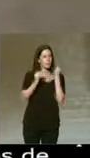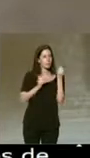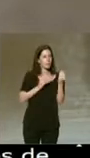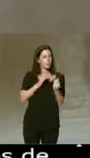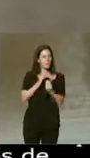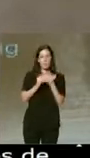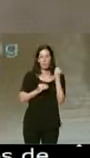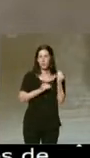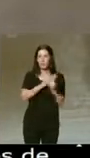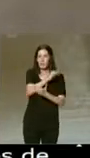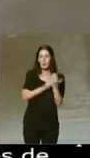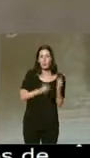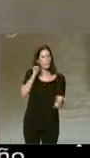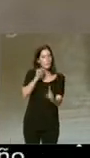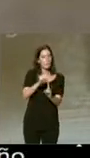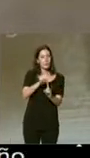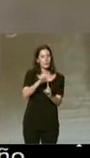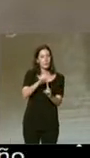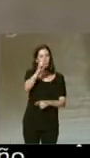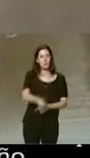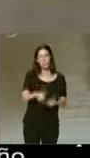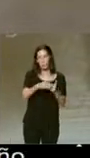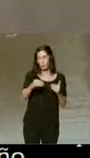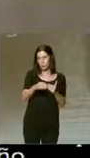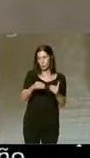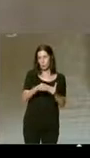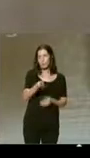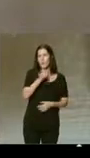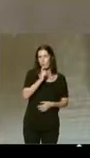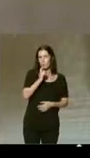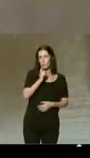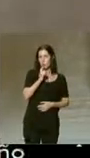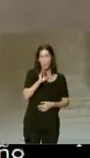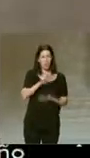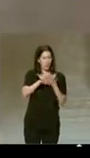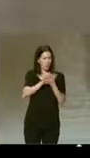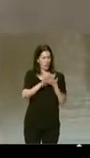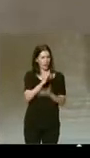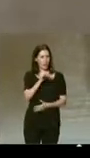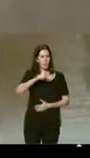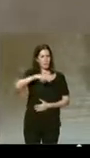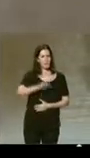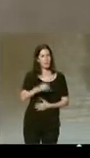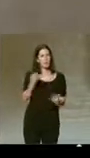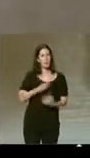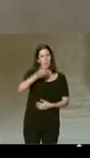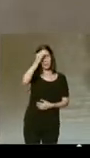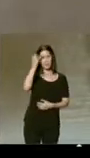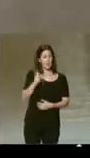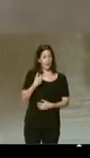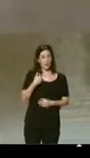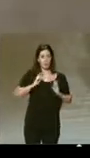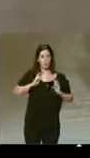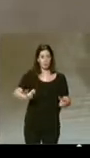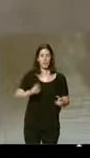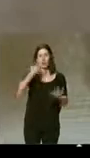we've had to think about how to really focus on user-centered technologies. As Danny